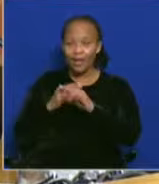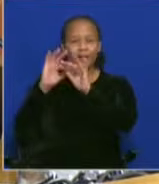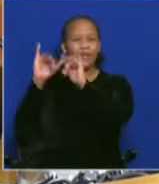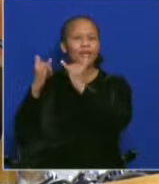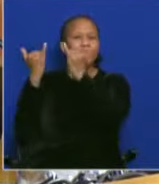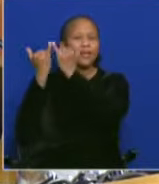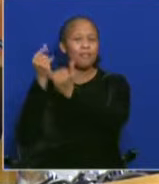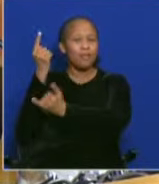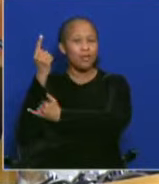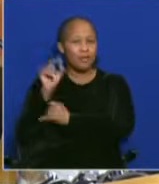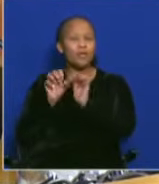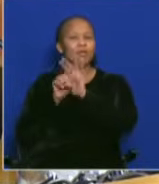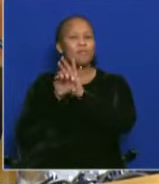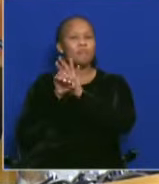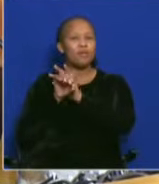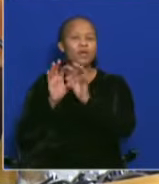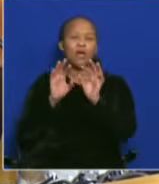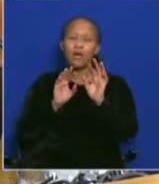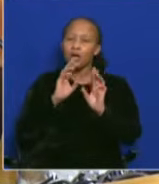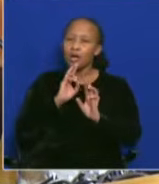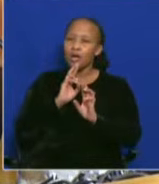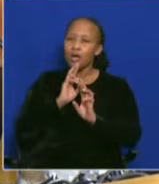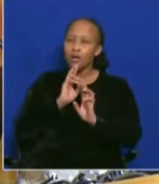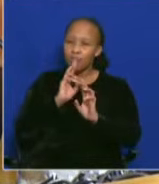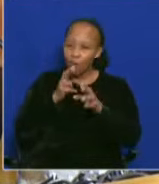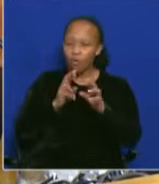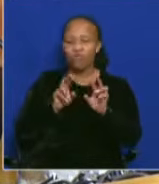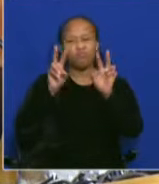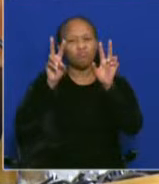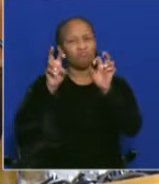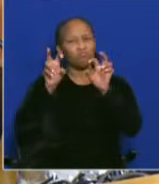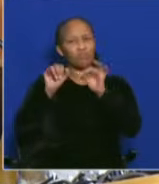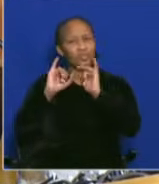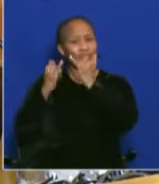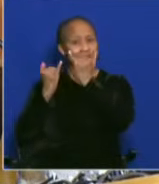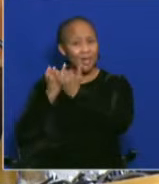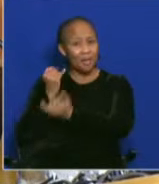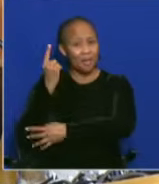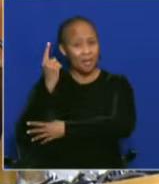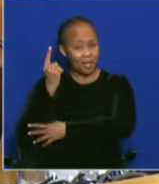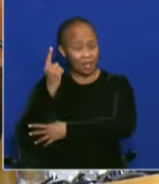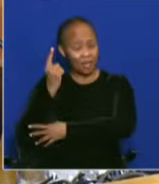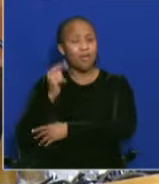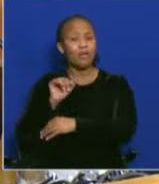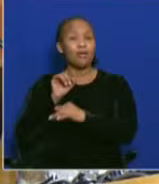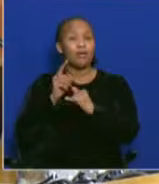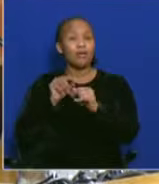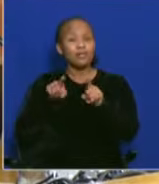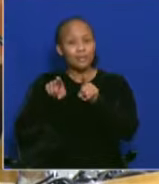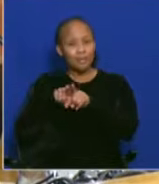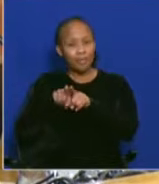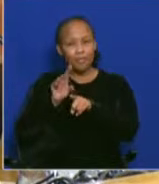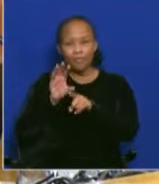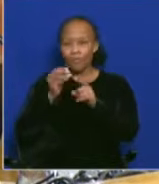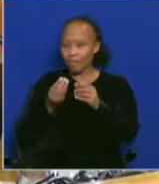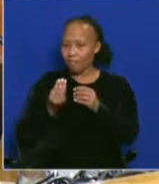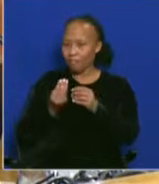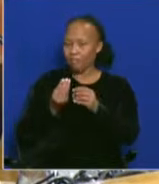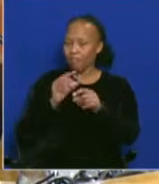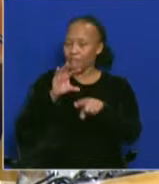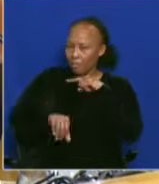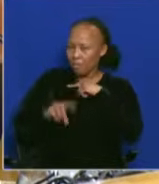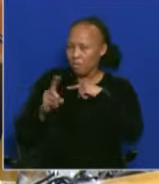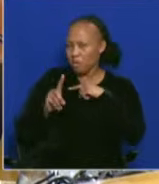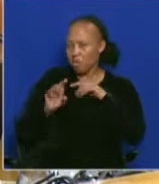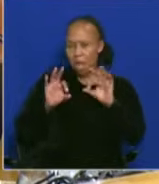Links, Mazzotti, and the historical tax affairs have previously been found by the press ombudsman to have been inaccurate.